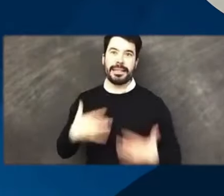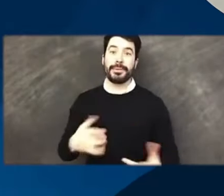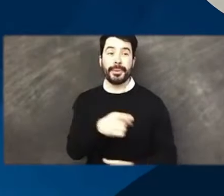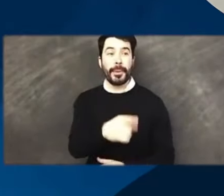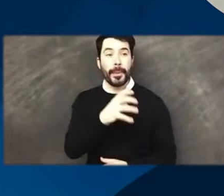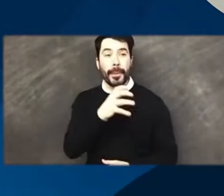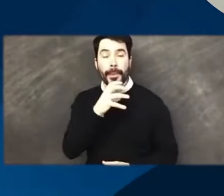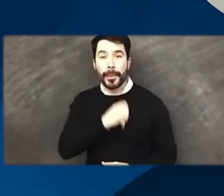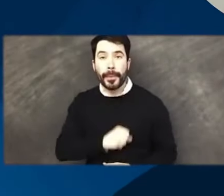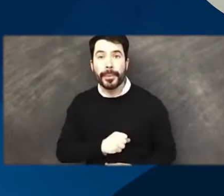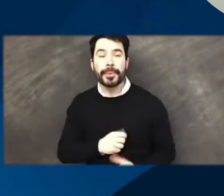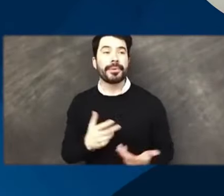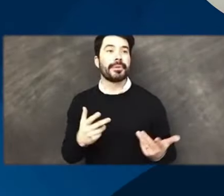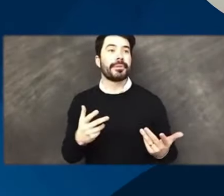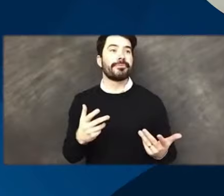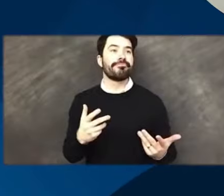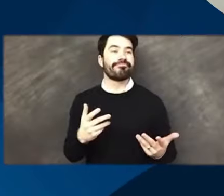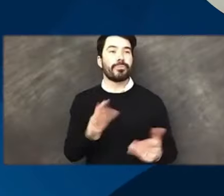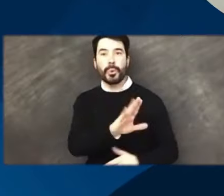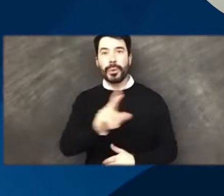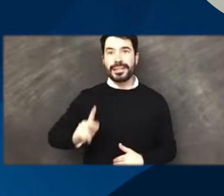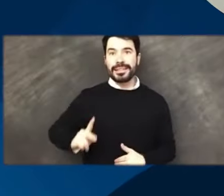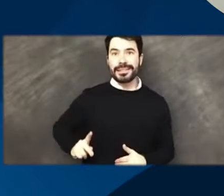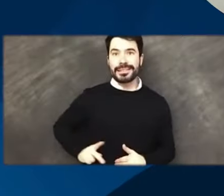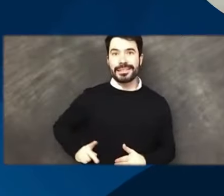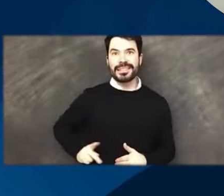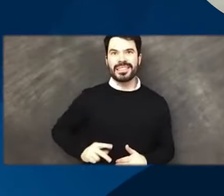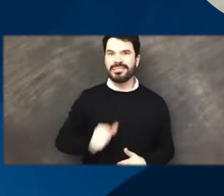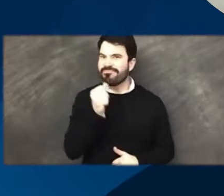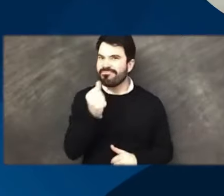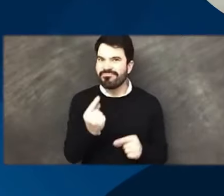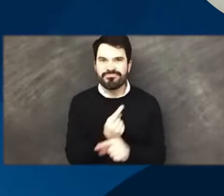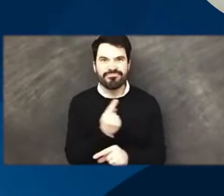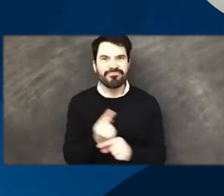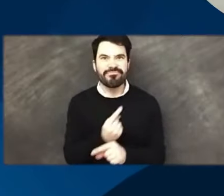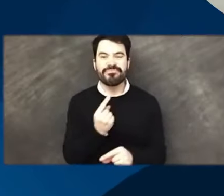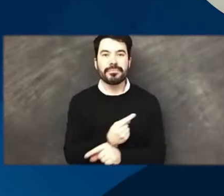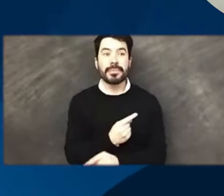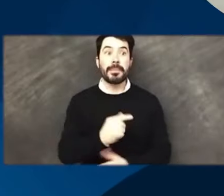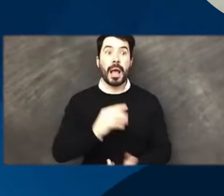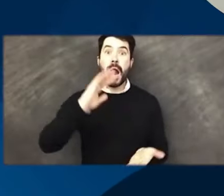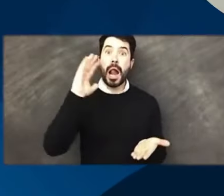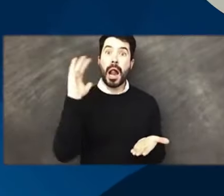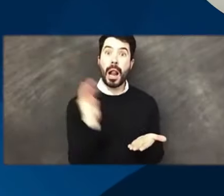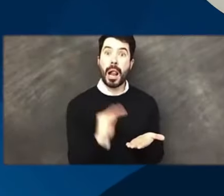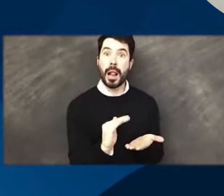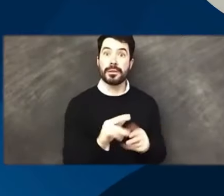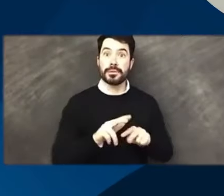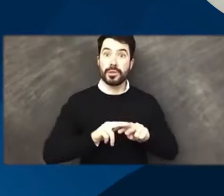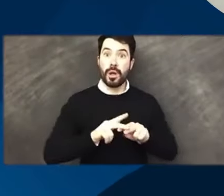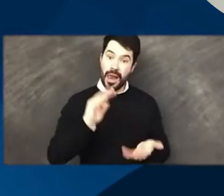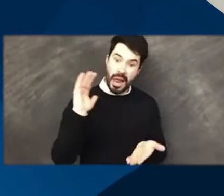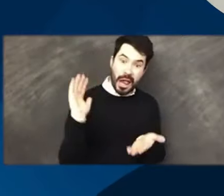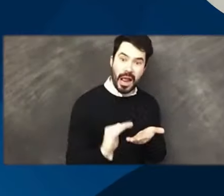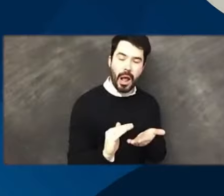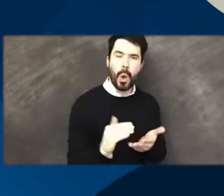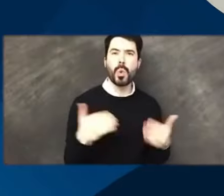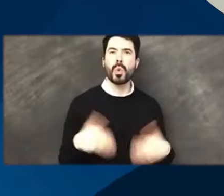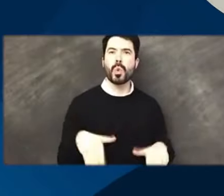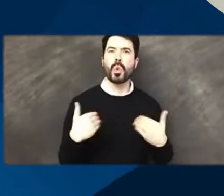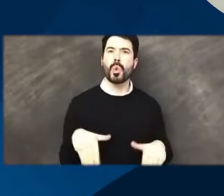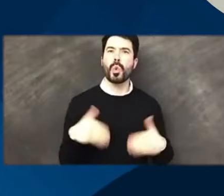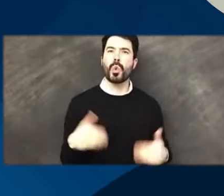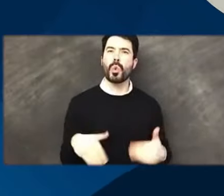little bit of abnormality in their kidney function. Restricting sodium can make a big change in one's blood